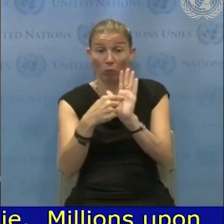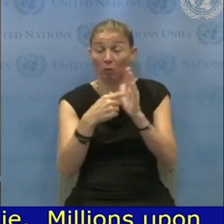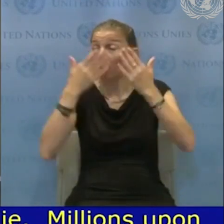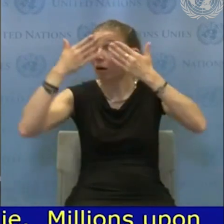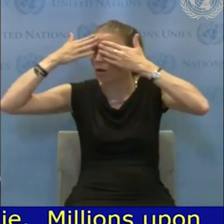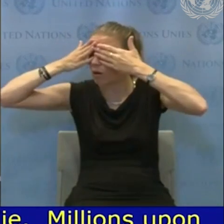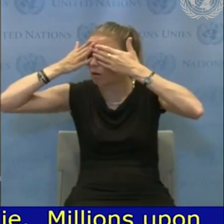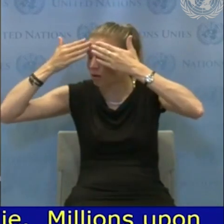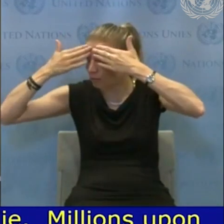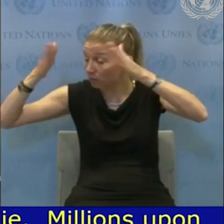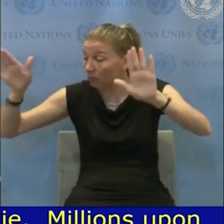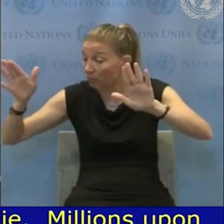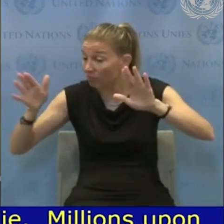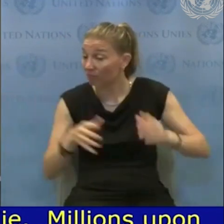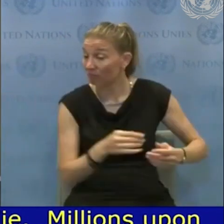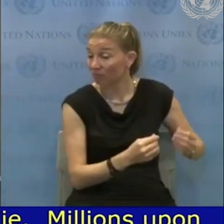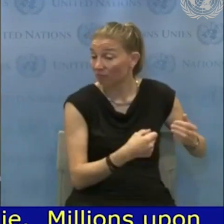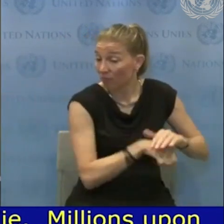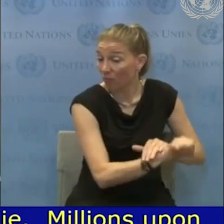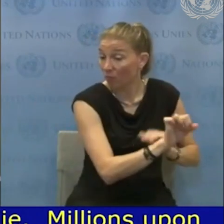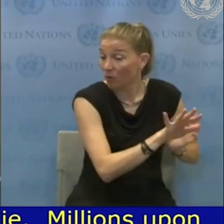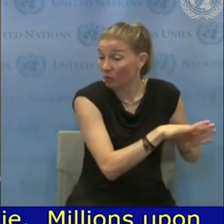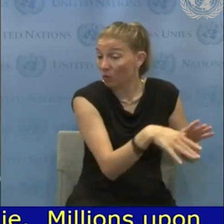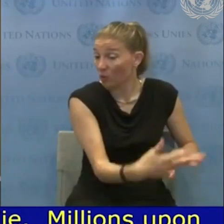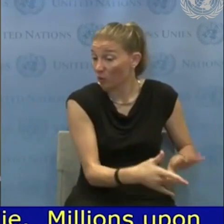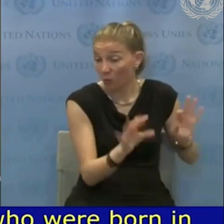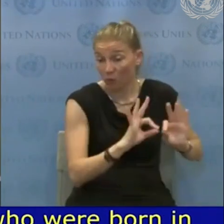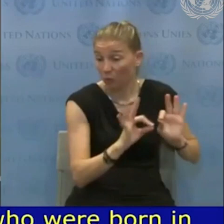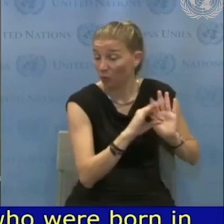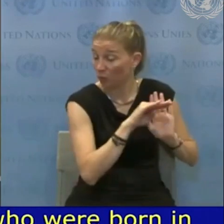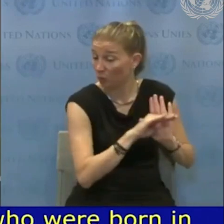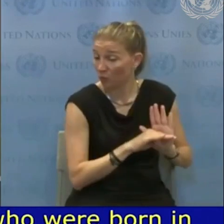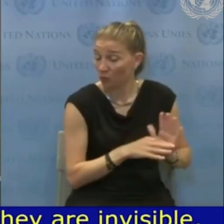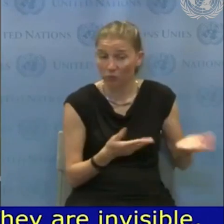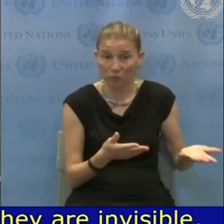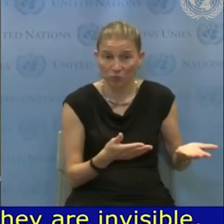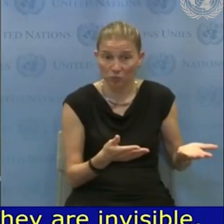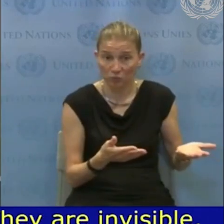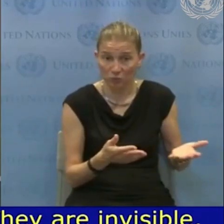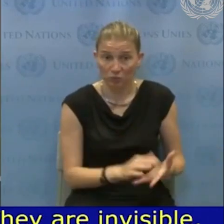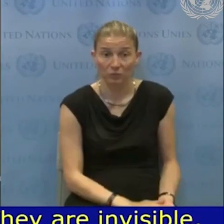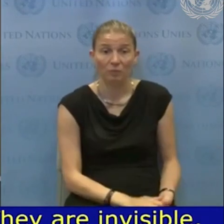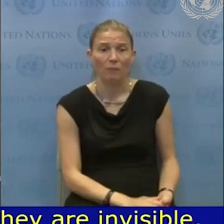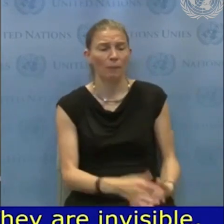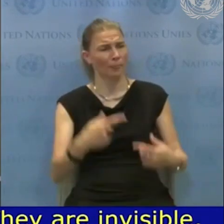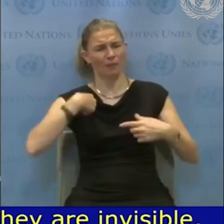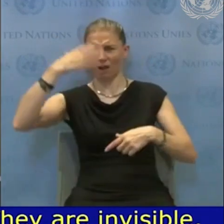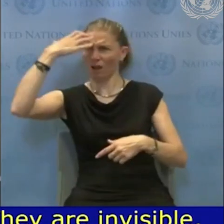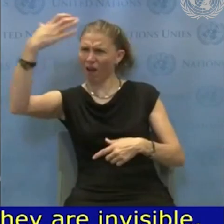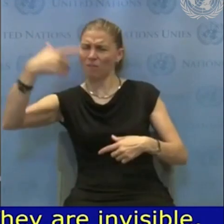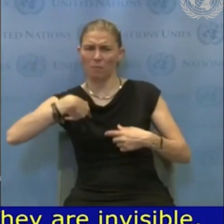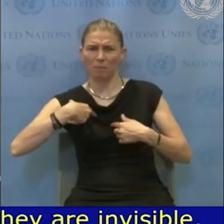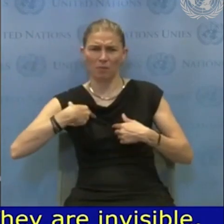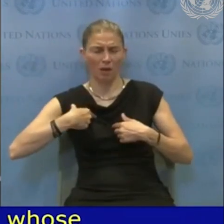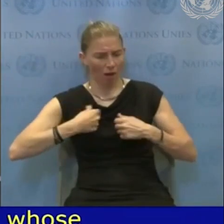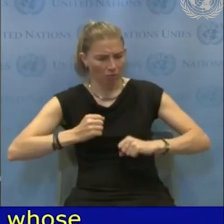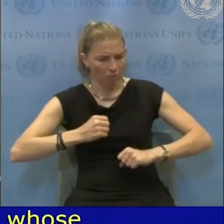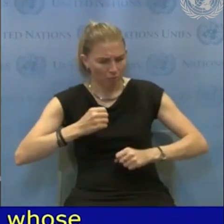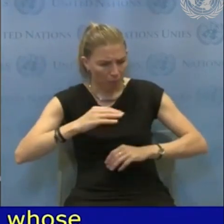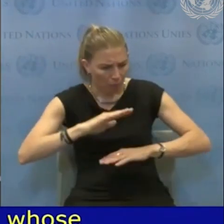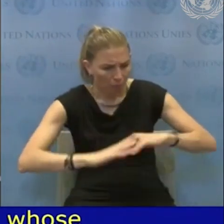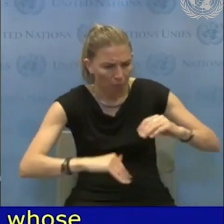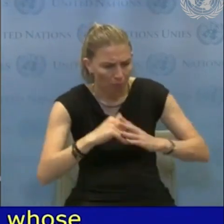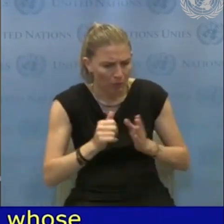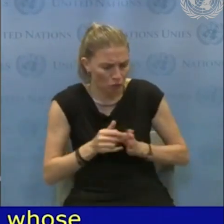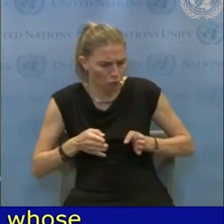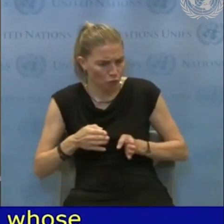them. Because how can a government build a road or a school or a hospital for children that it